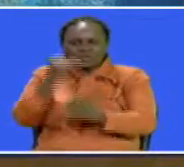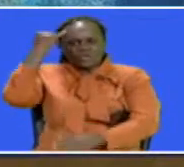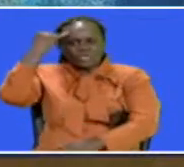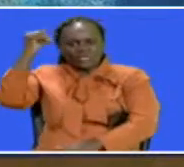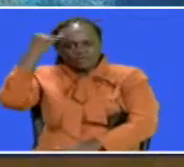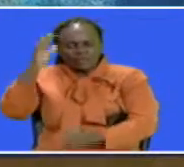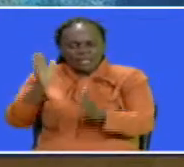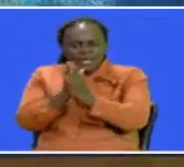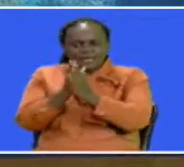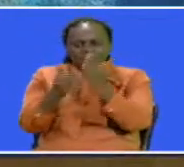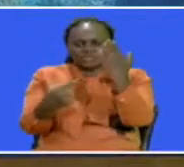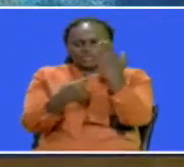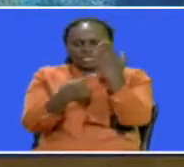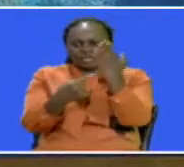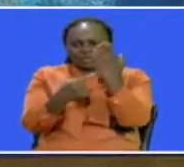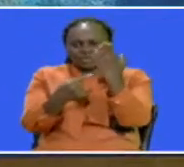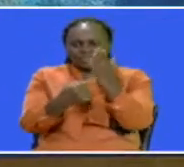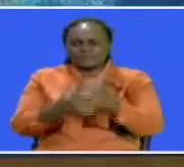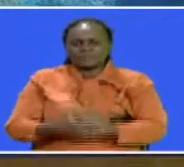and technology.